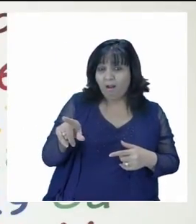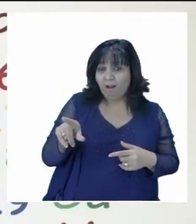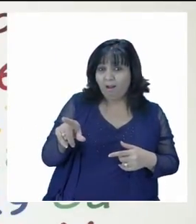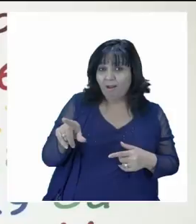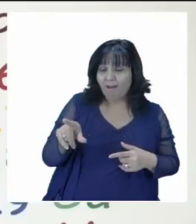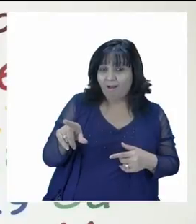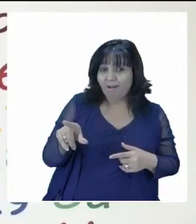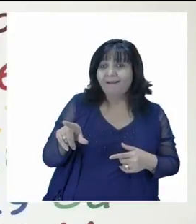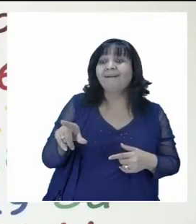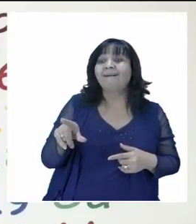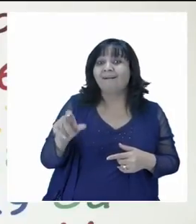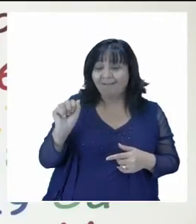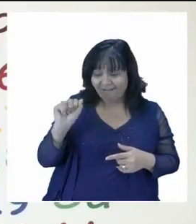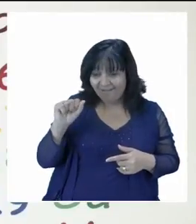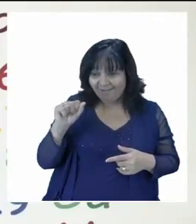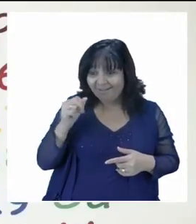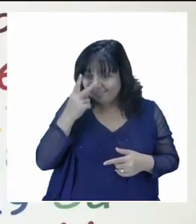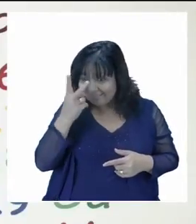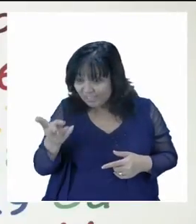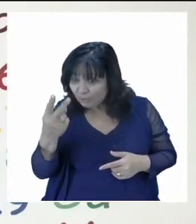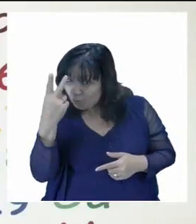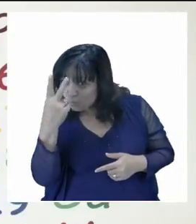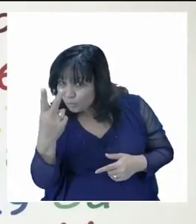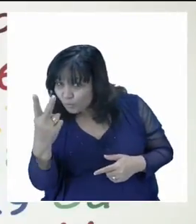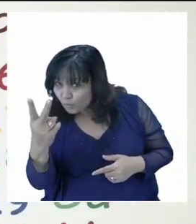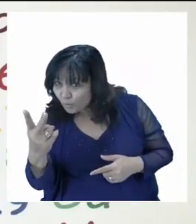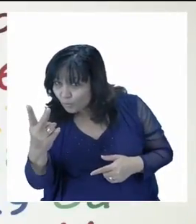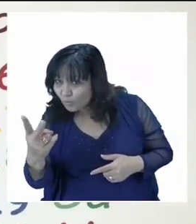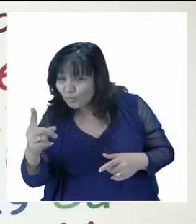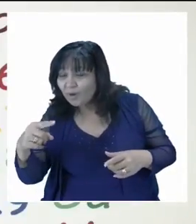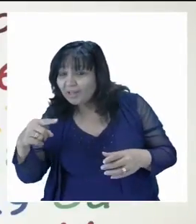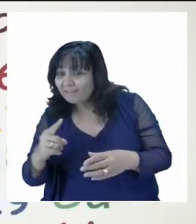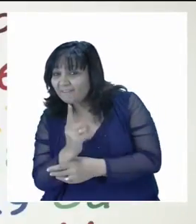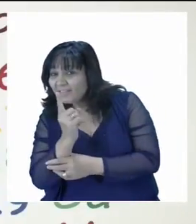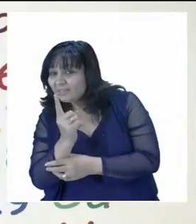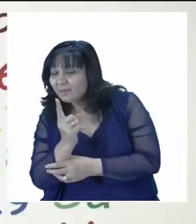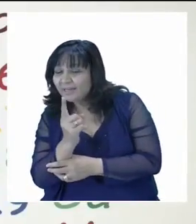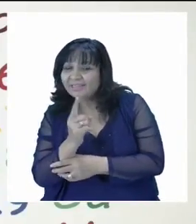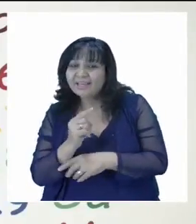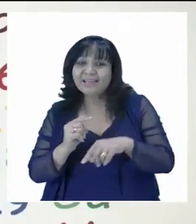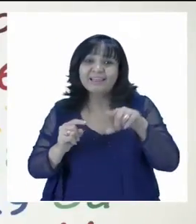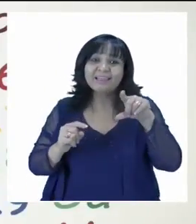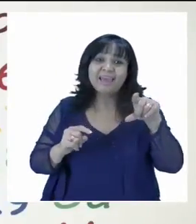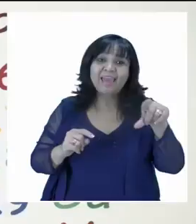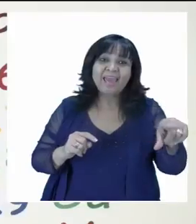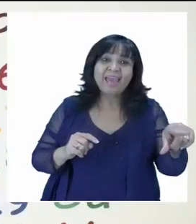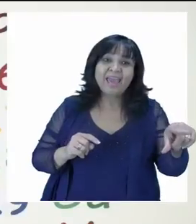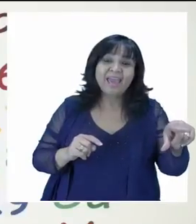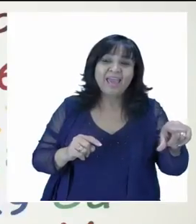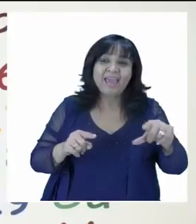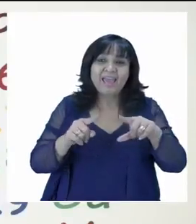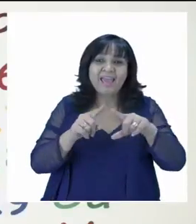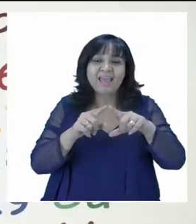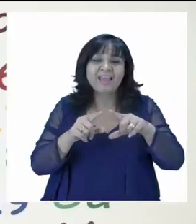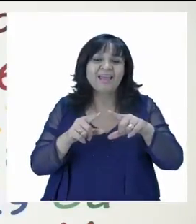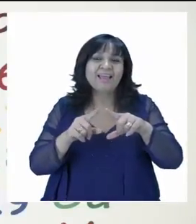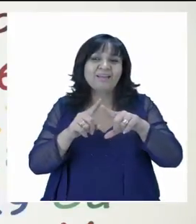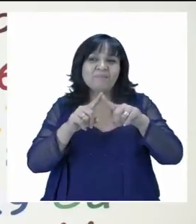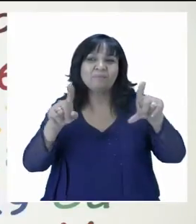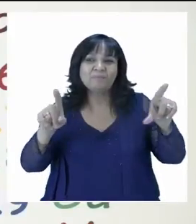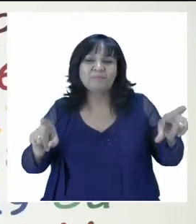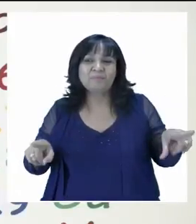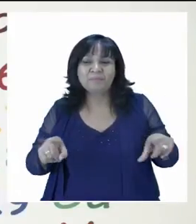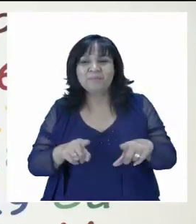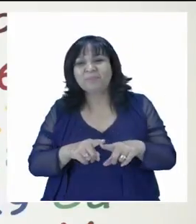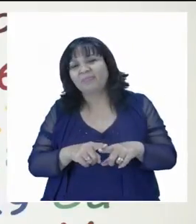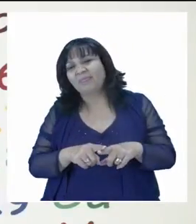actually found two. The first one is this box of